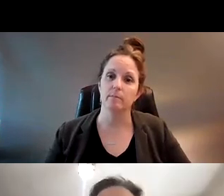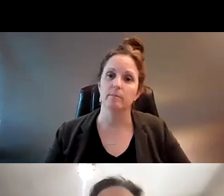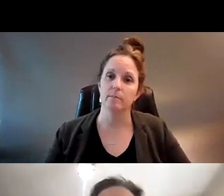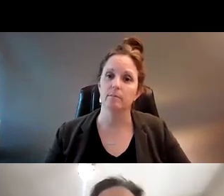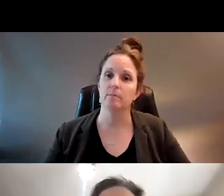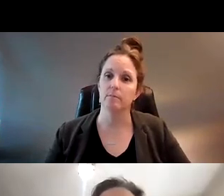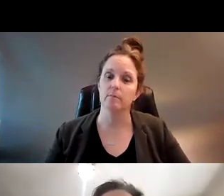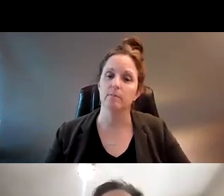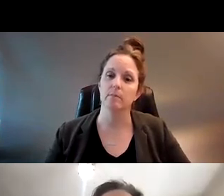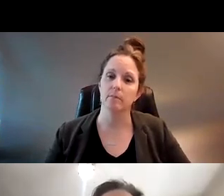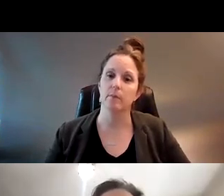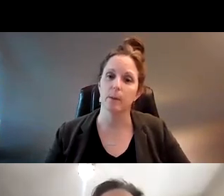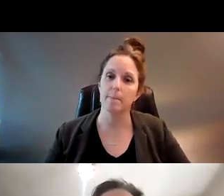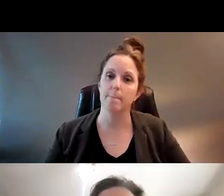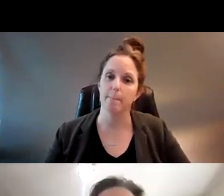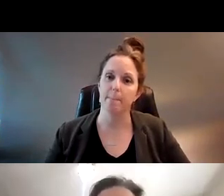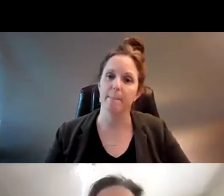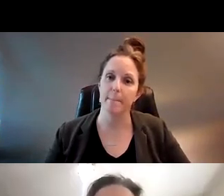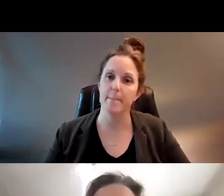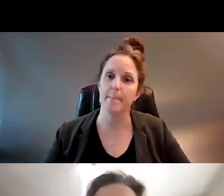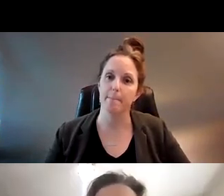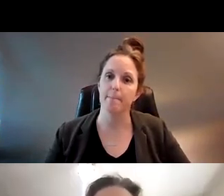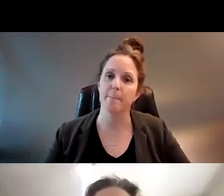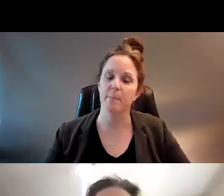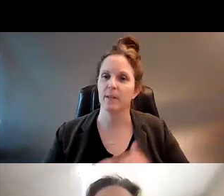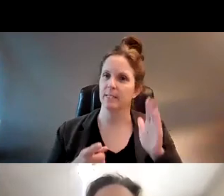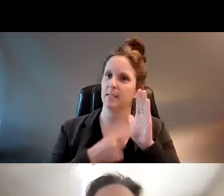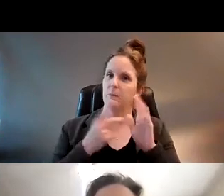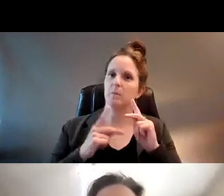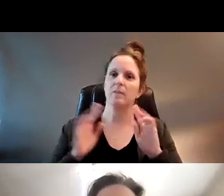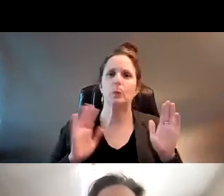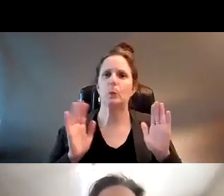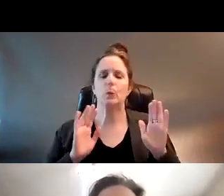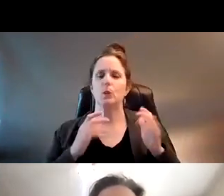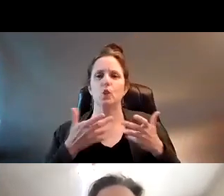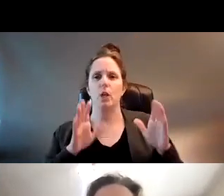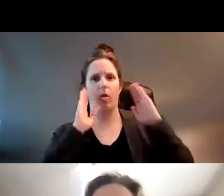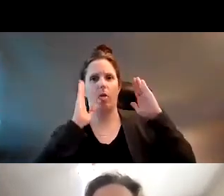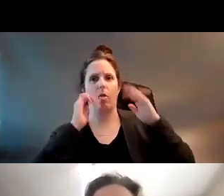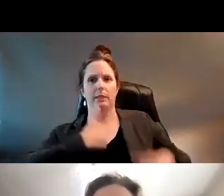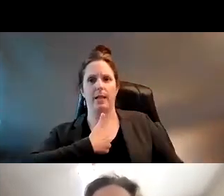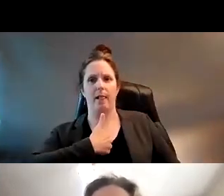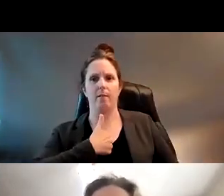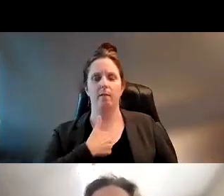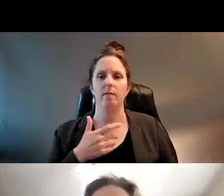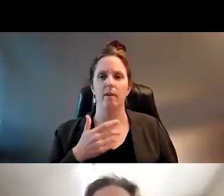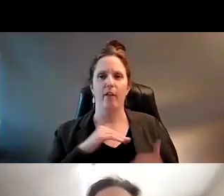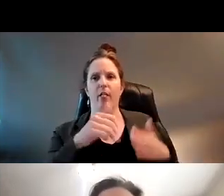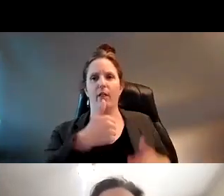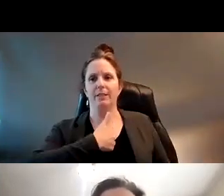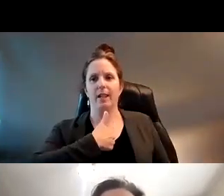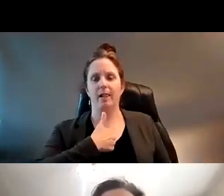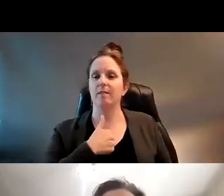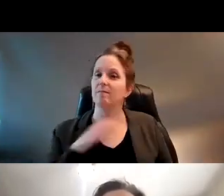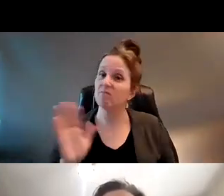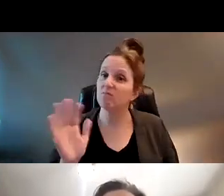Sometimes people feel like, it's self-indulgent, or it somehow is letting themselves off the hook, but it actually helps